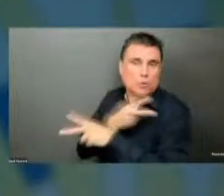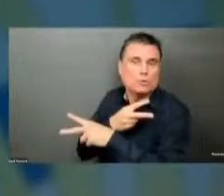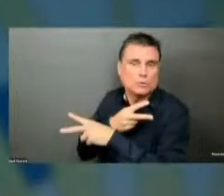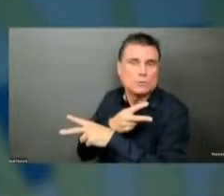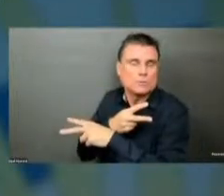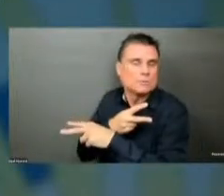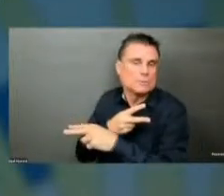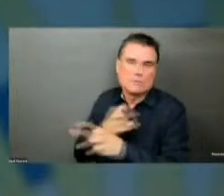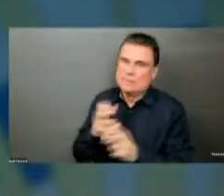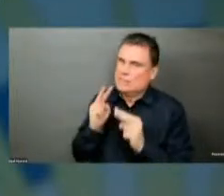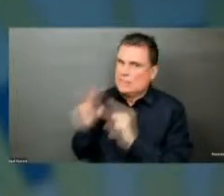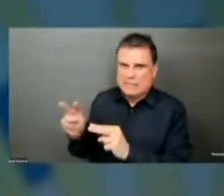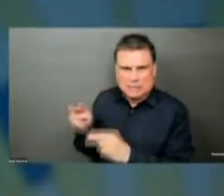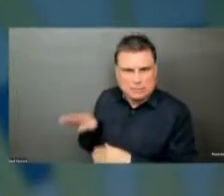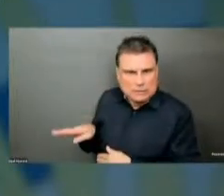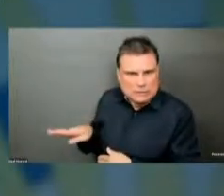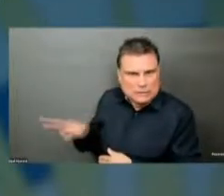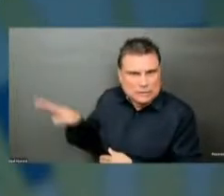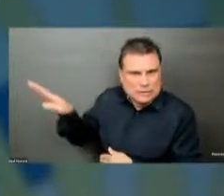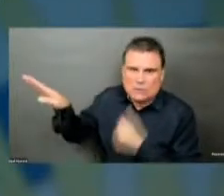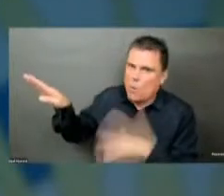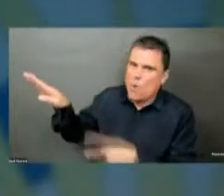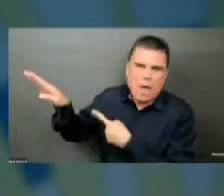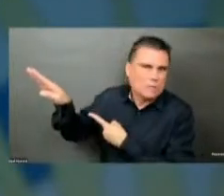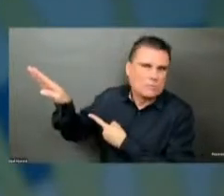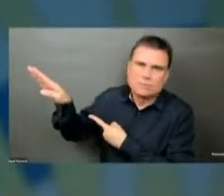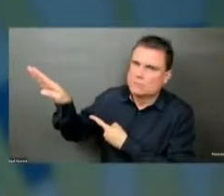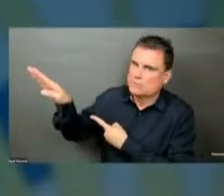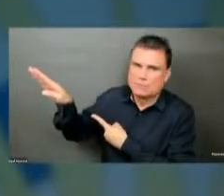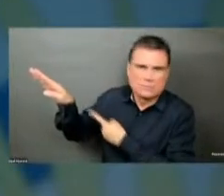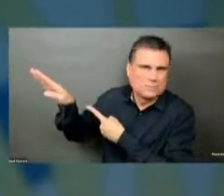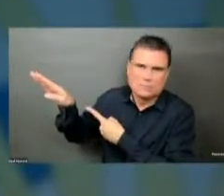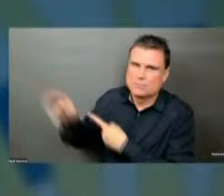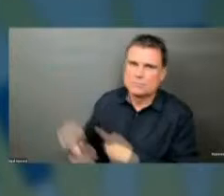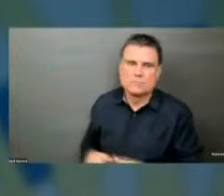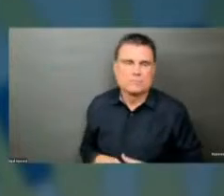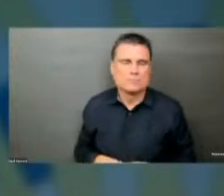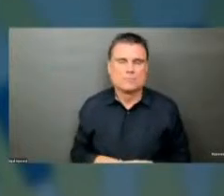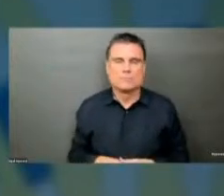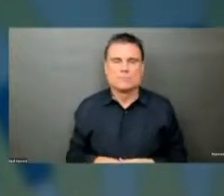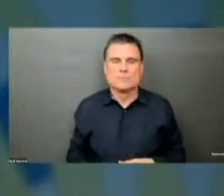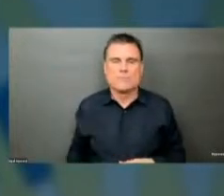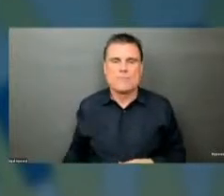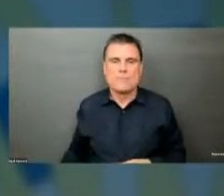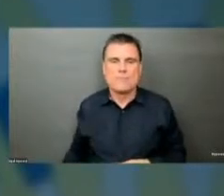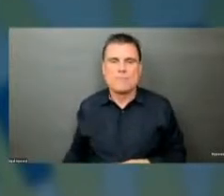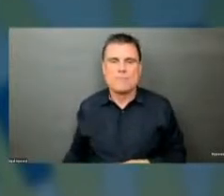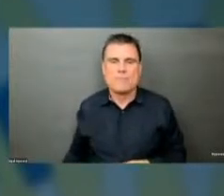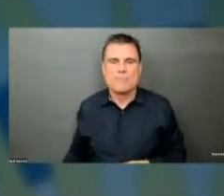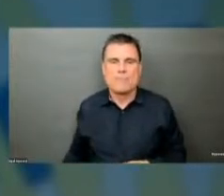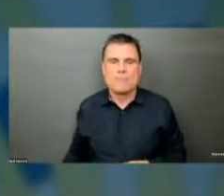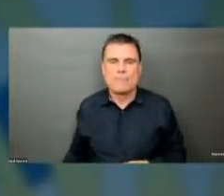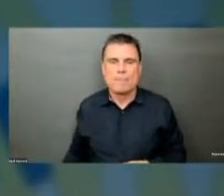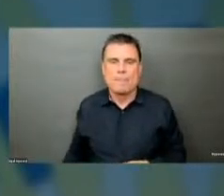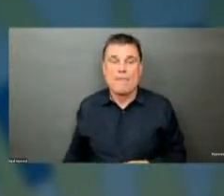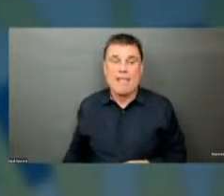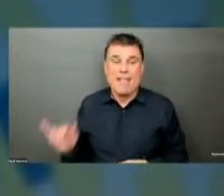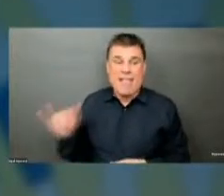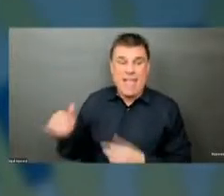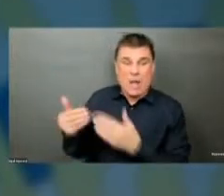growth. And there's a couple of ways that these variants can cause concerns for us, and I'll talk about that in a